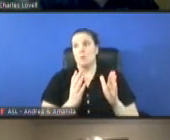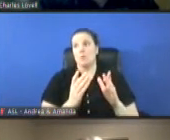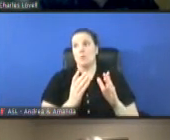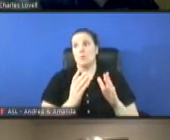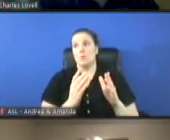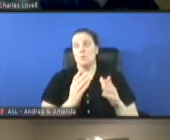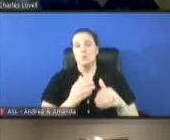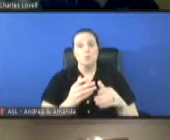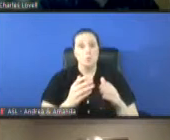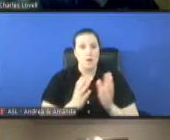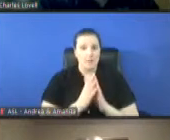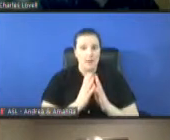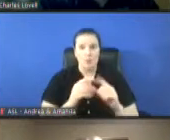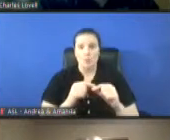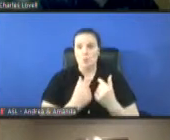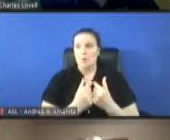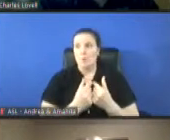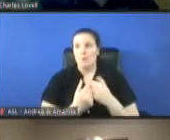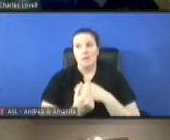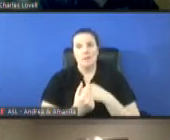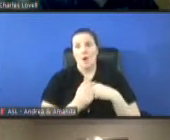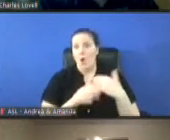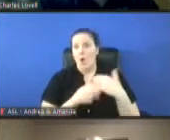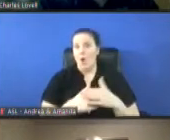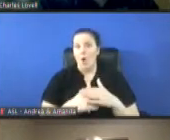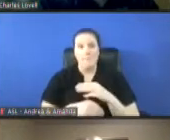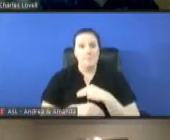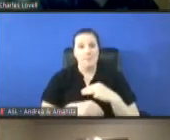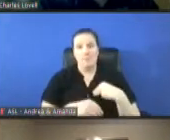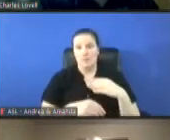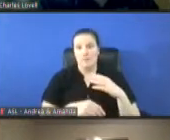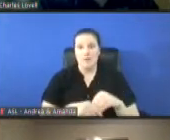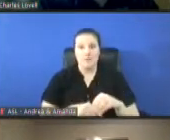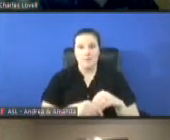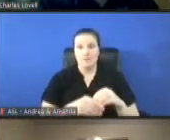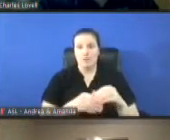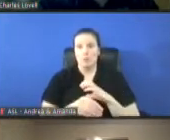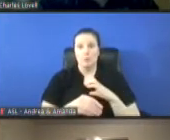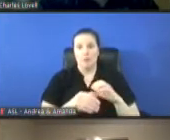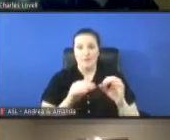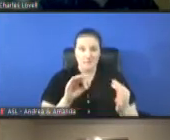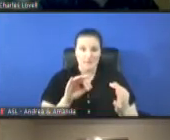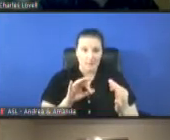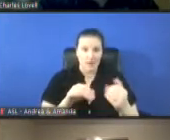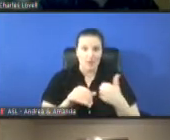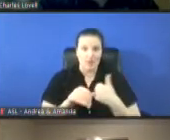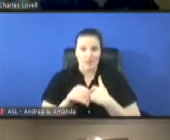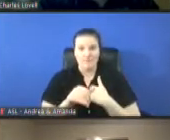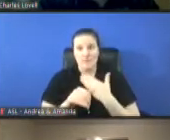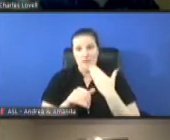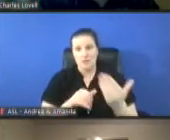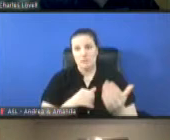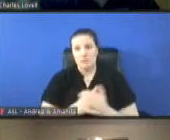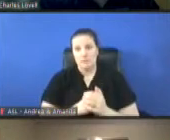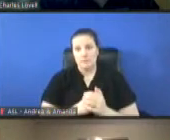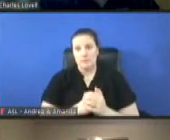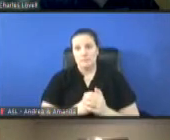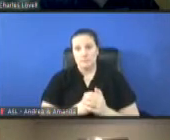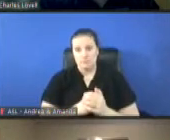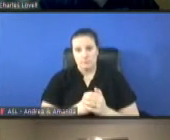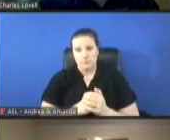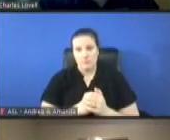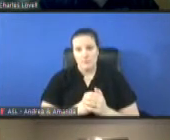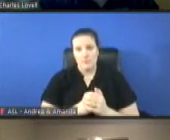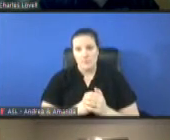created, including all current PCCEP members, so that it makes it easier for our committee to get the community feedback ourselves. Thank you. Well,